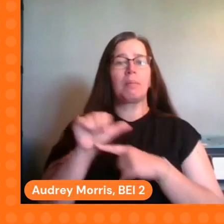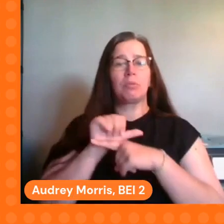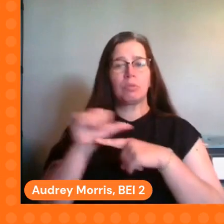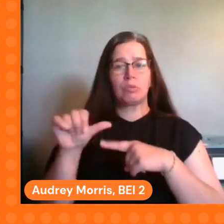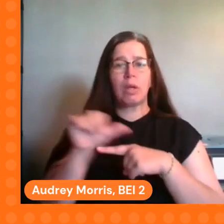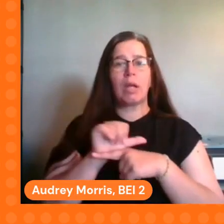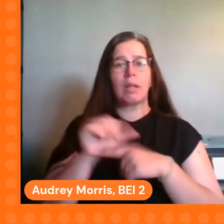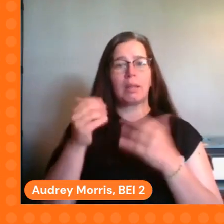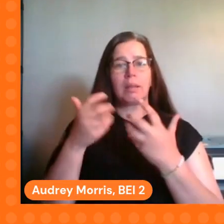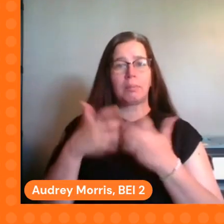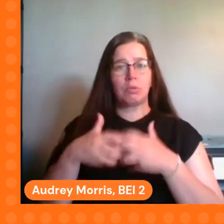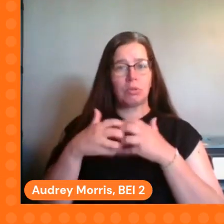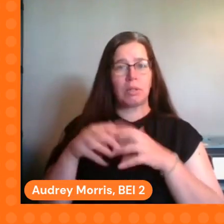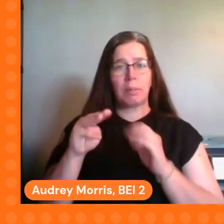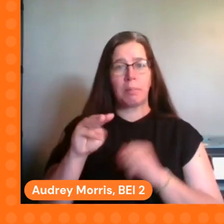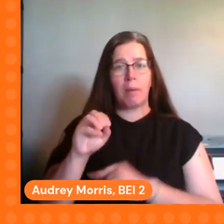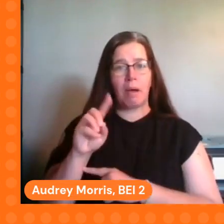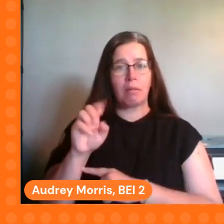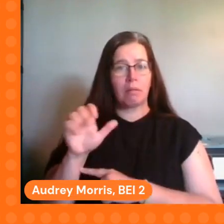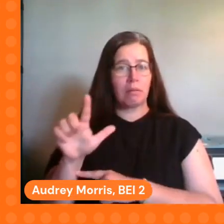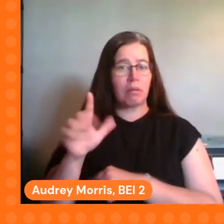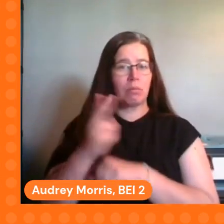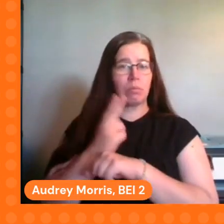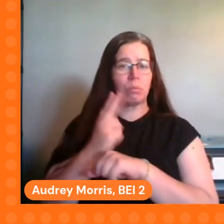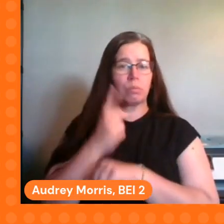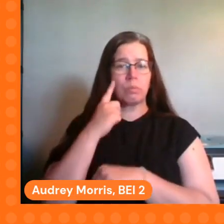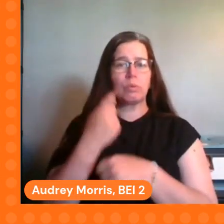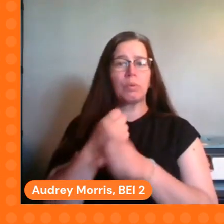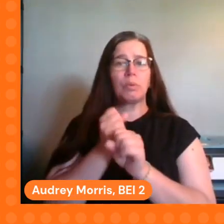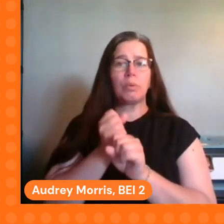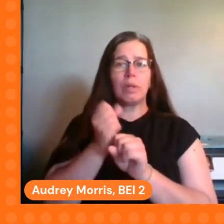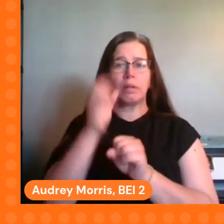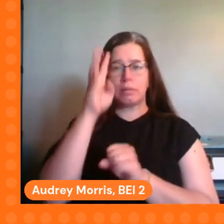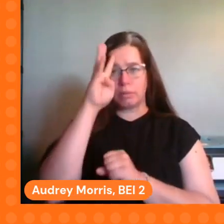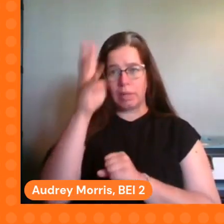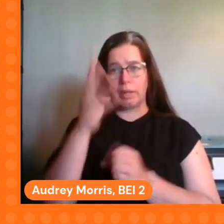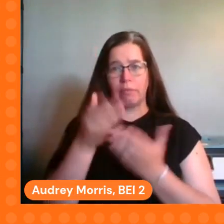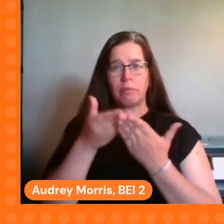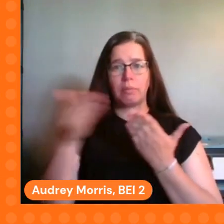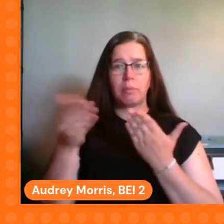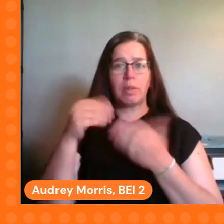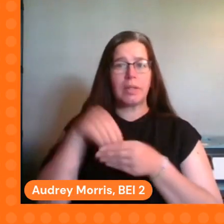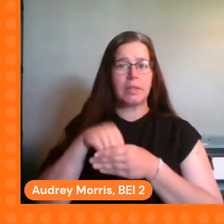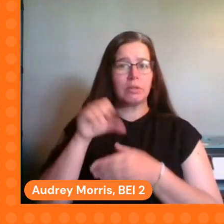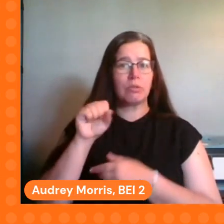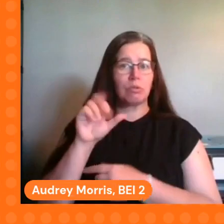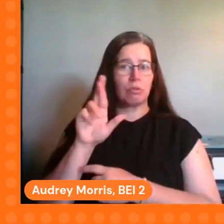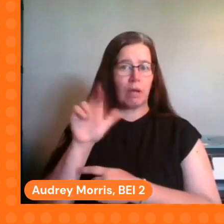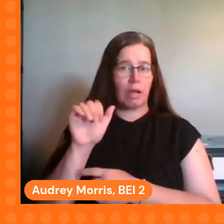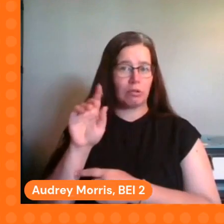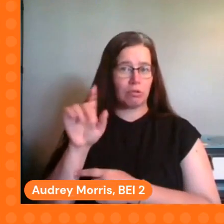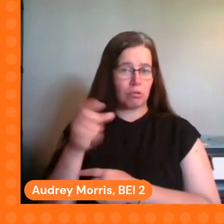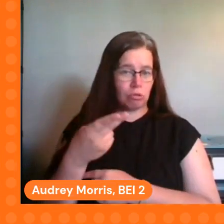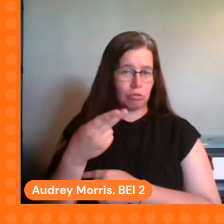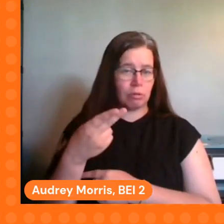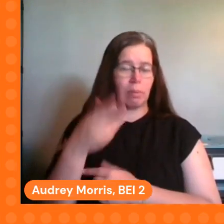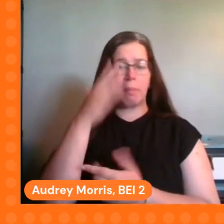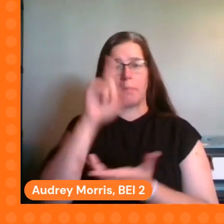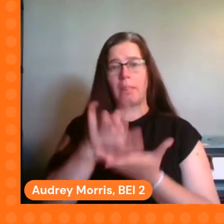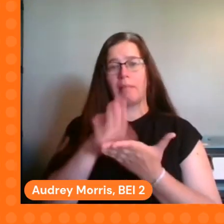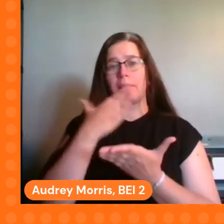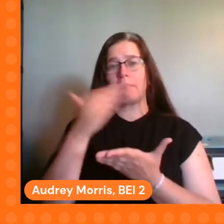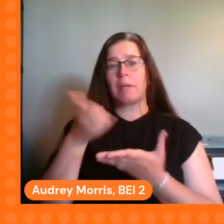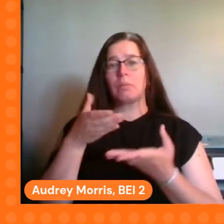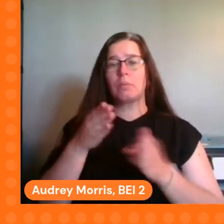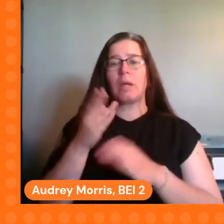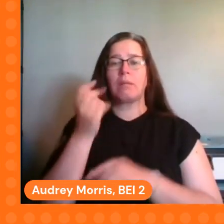machine learning models and use them to build creative projects in Scratch. So believing that the best way to understand technology is to build with